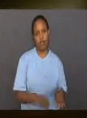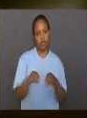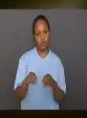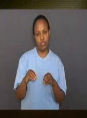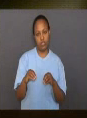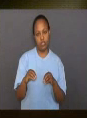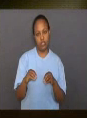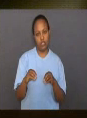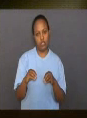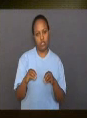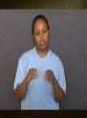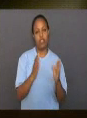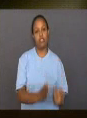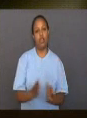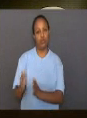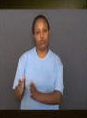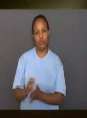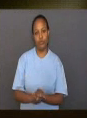Students, let's get ready.